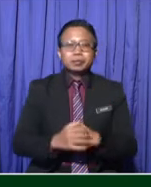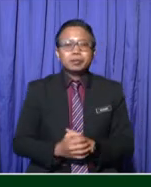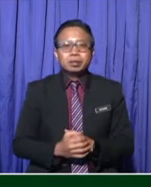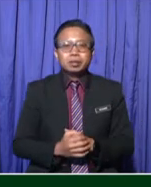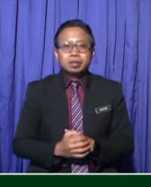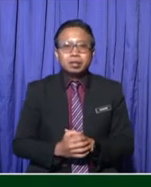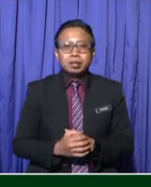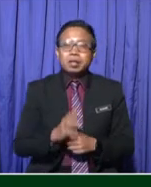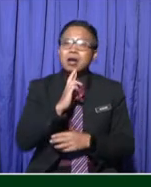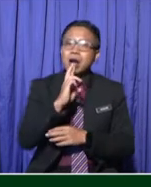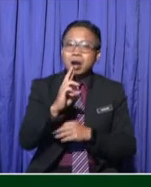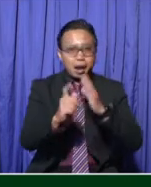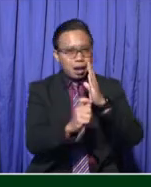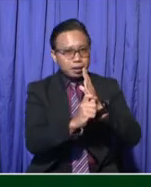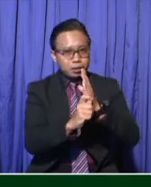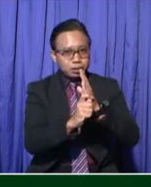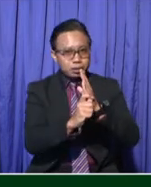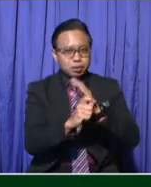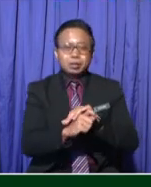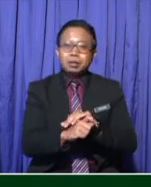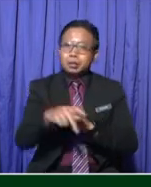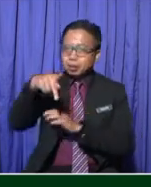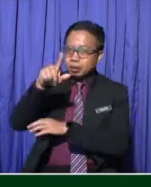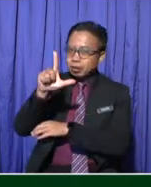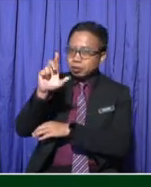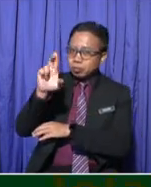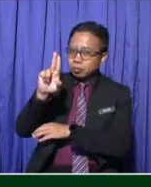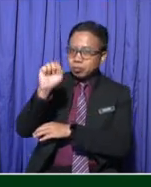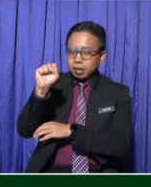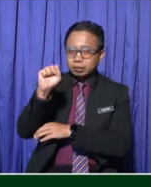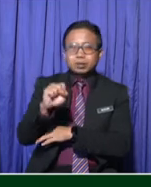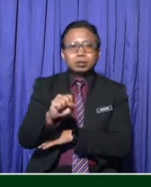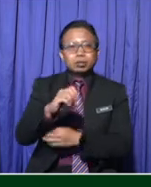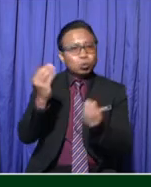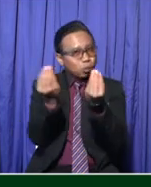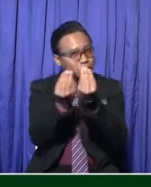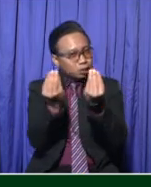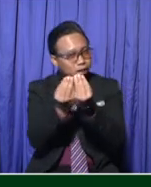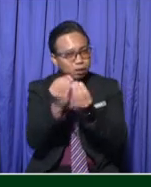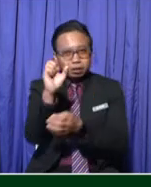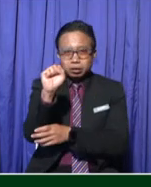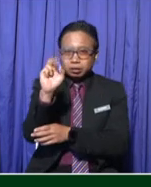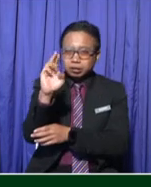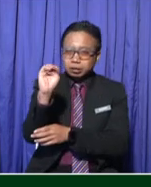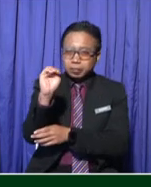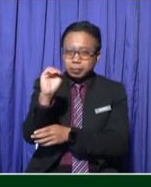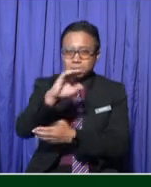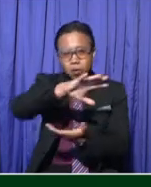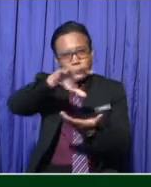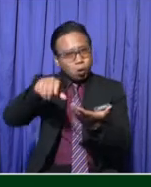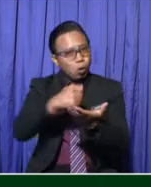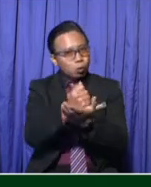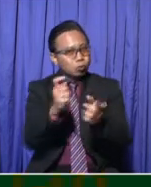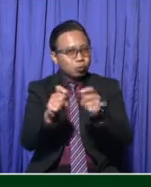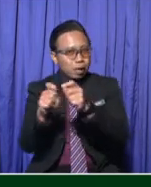There are addition, plus, total, sum, all together, and